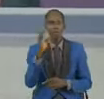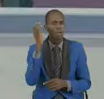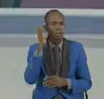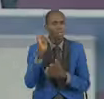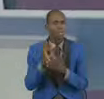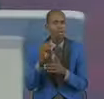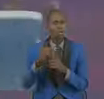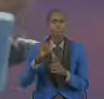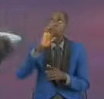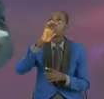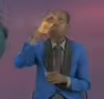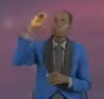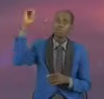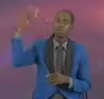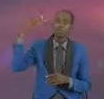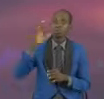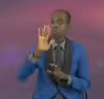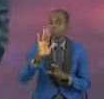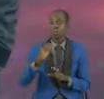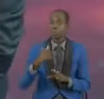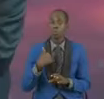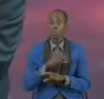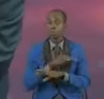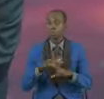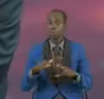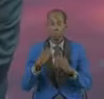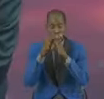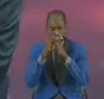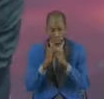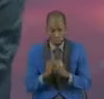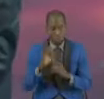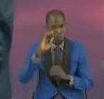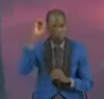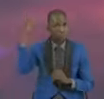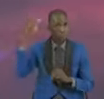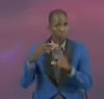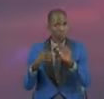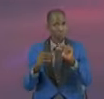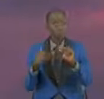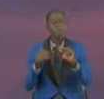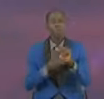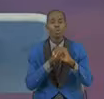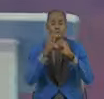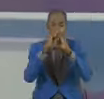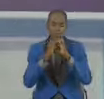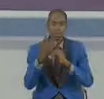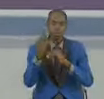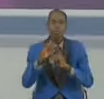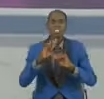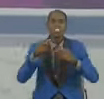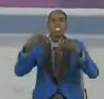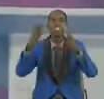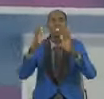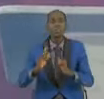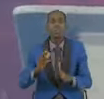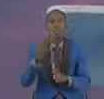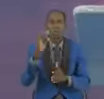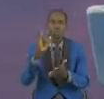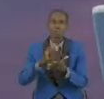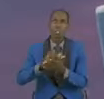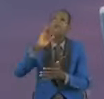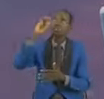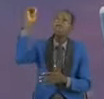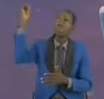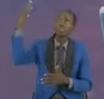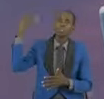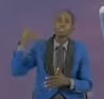worship grace. We worship the giver of grace. By the way, we don't bend or bow at the altar